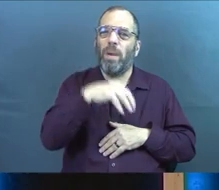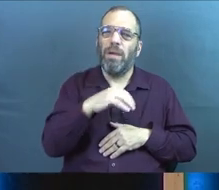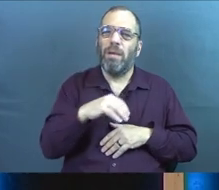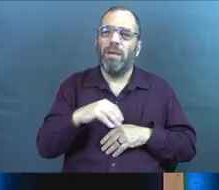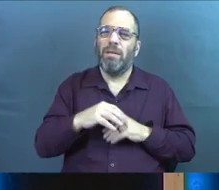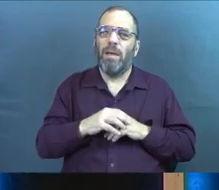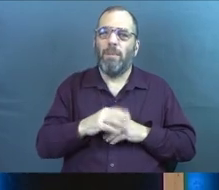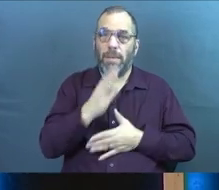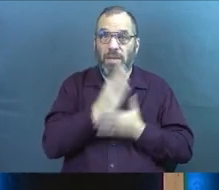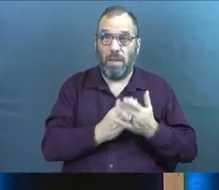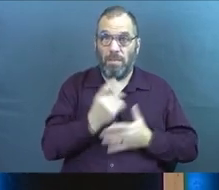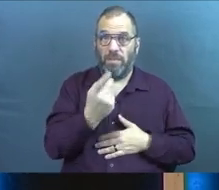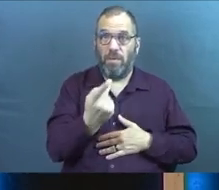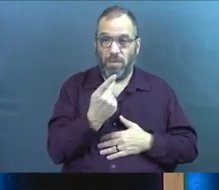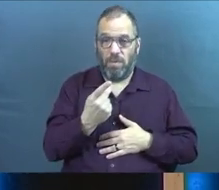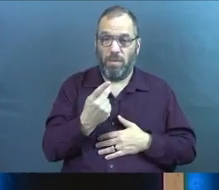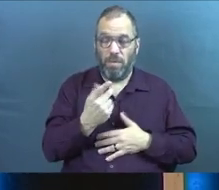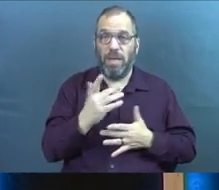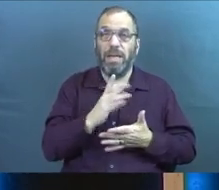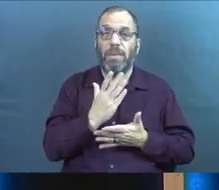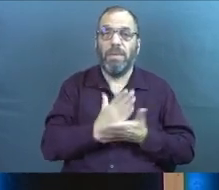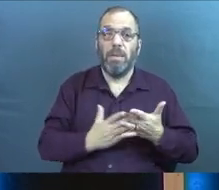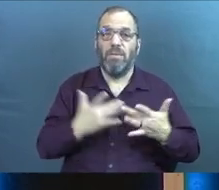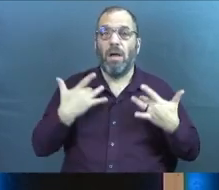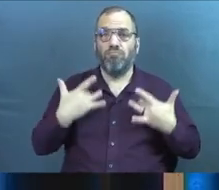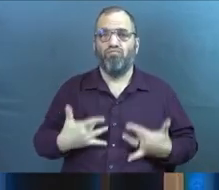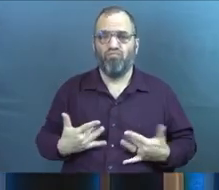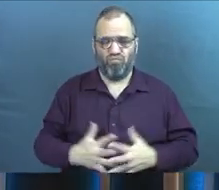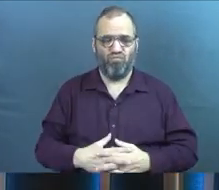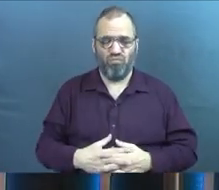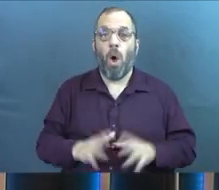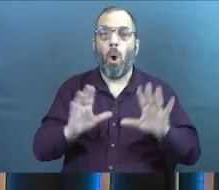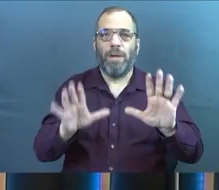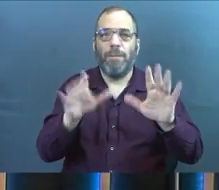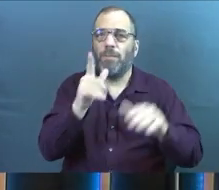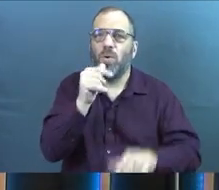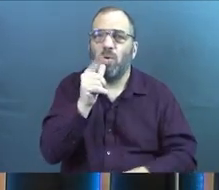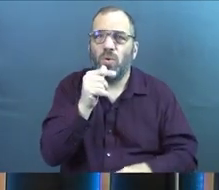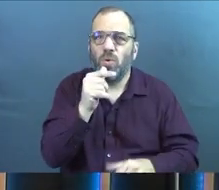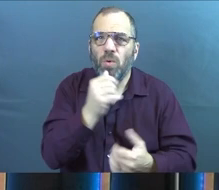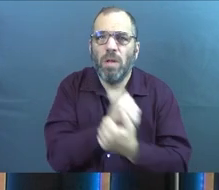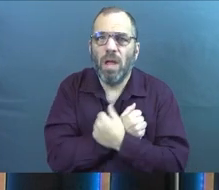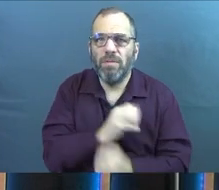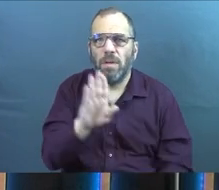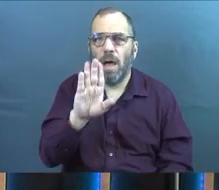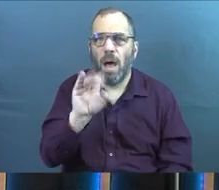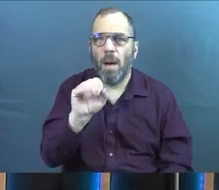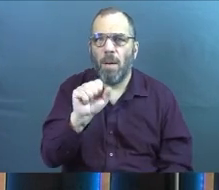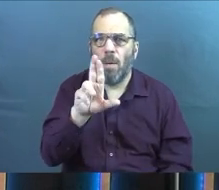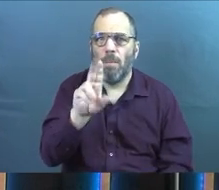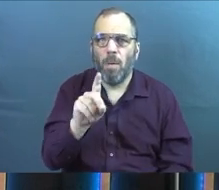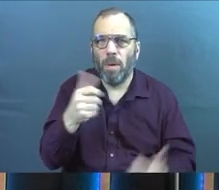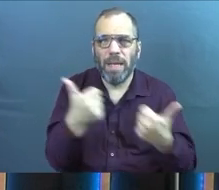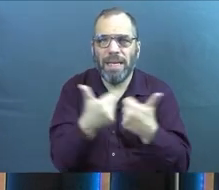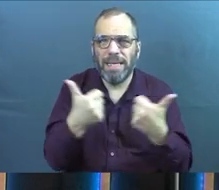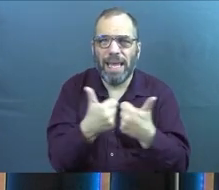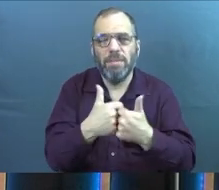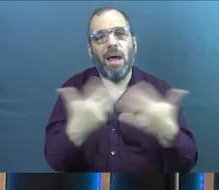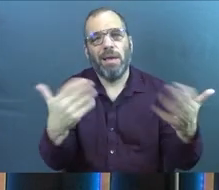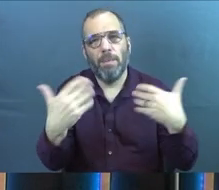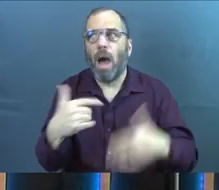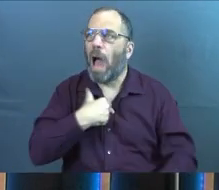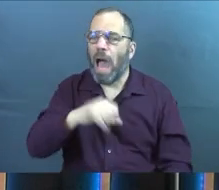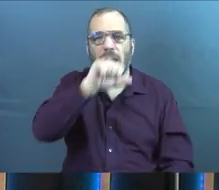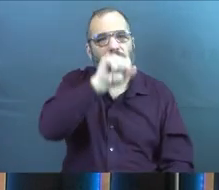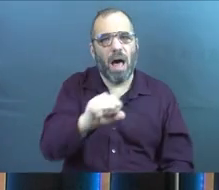step back and maybe for some of us, it's even discouraging. Here's a way to see it. Anybody in here a fan of board games? Okay? Come on, let's go, Gracie.